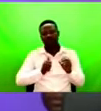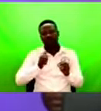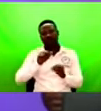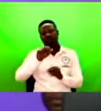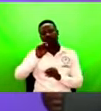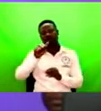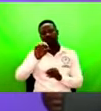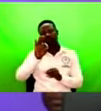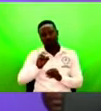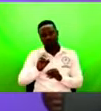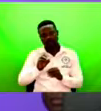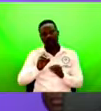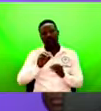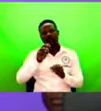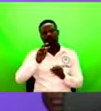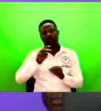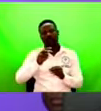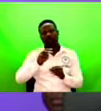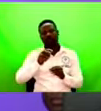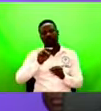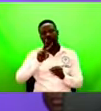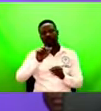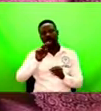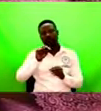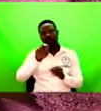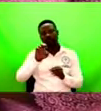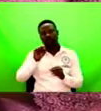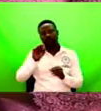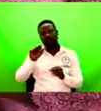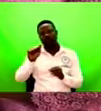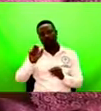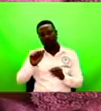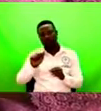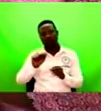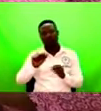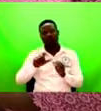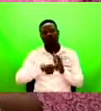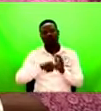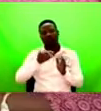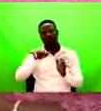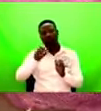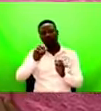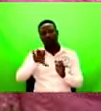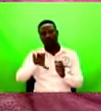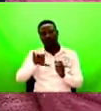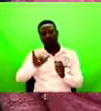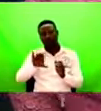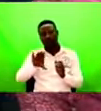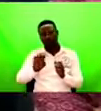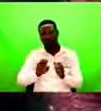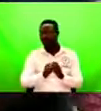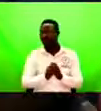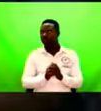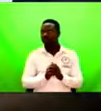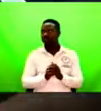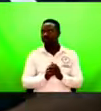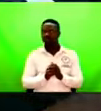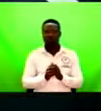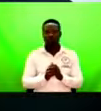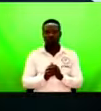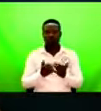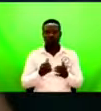Kumsin, Mrs. Martha Vanessa Apiakubi, Mrs. Joyce A. Asan, and Deacon Alex Enin.